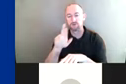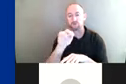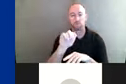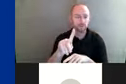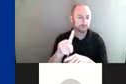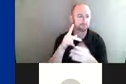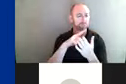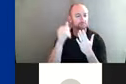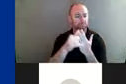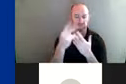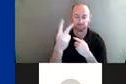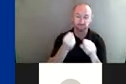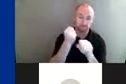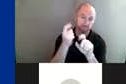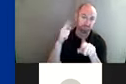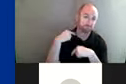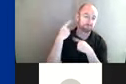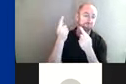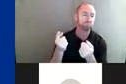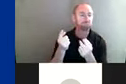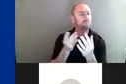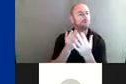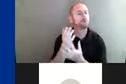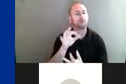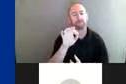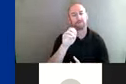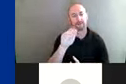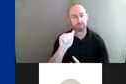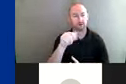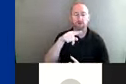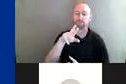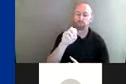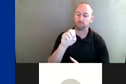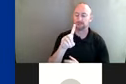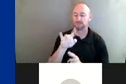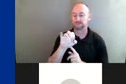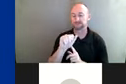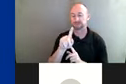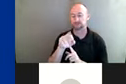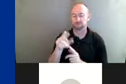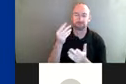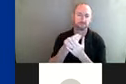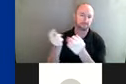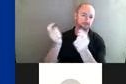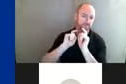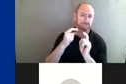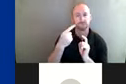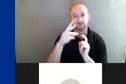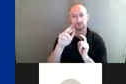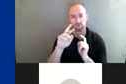project for the past couple of years. It's facilitated through a FEMA pre-disaster mitigation grant. The